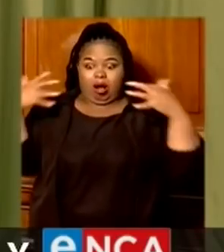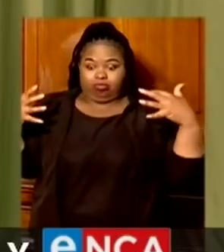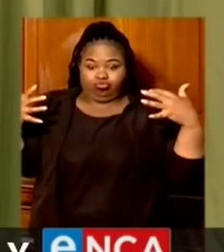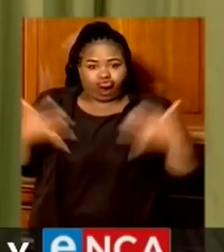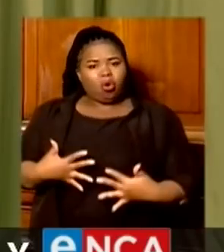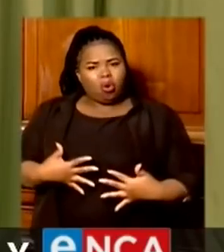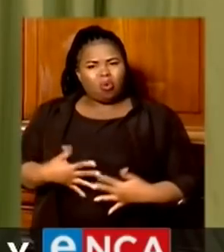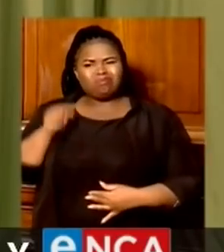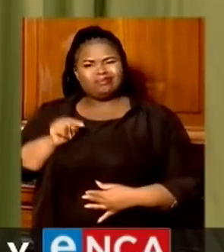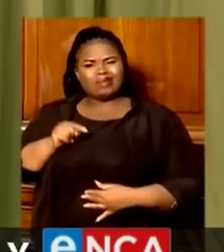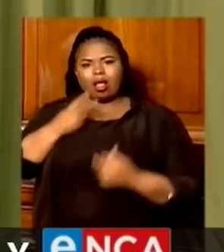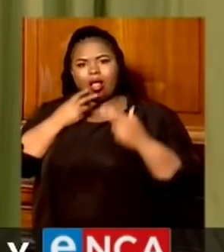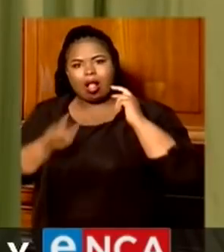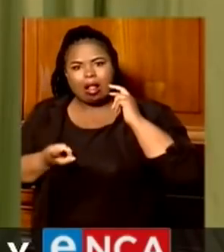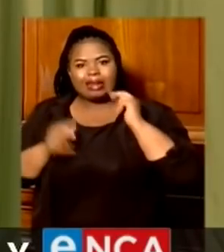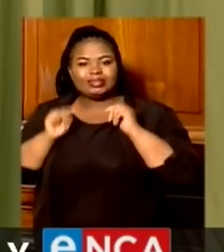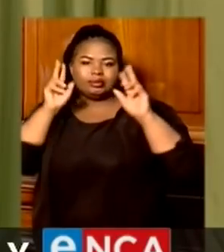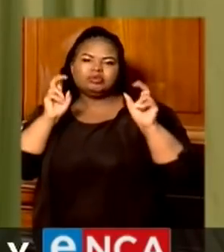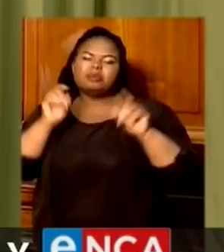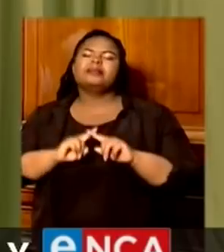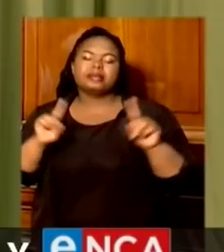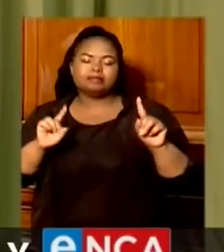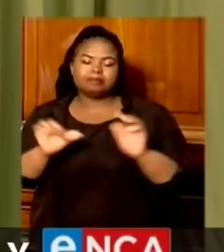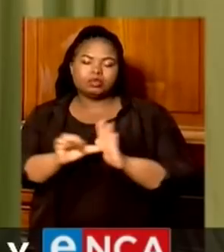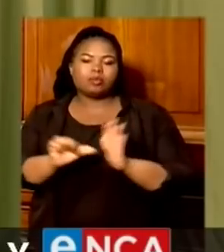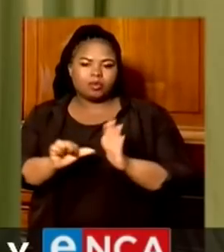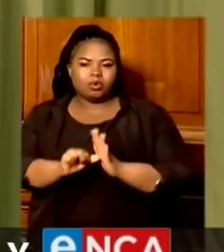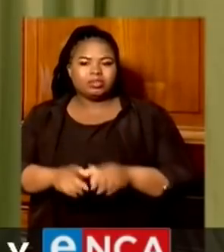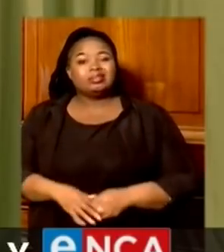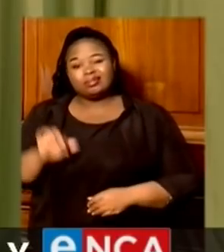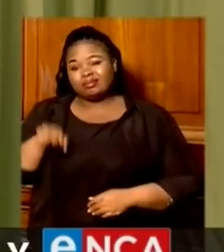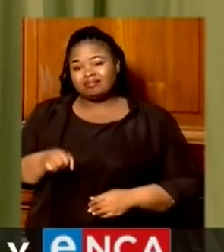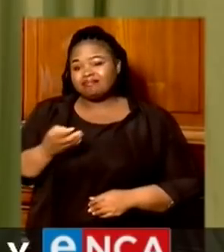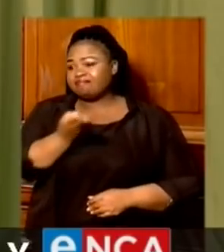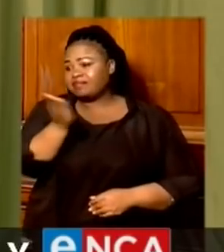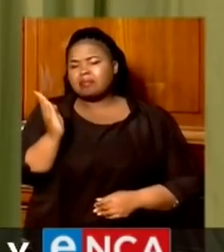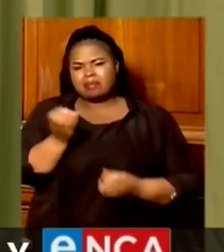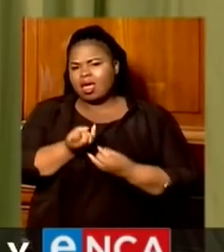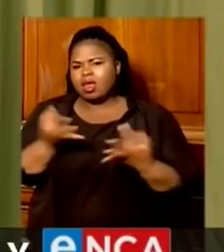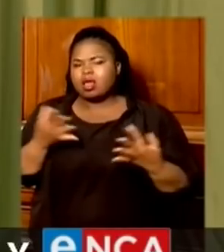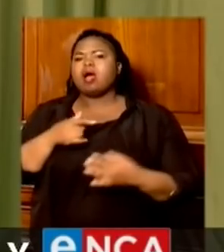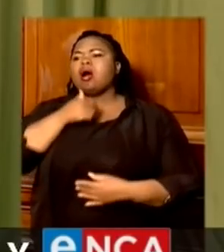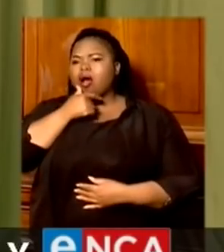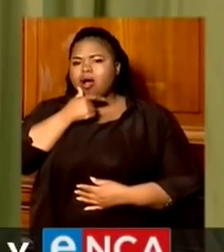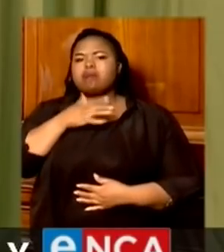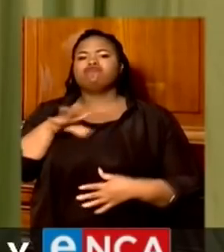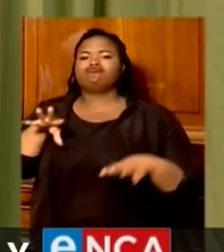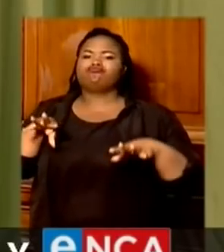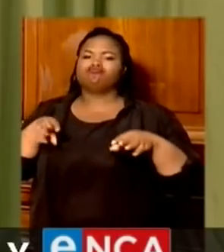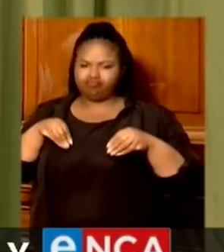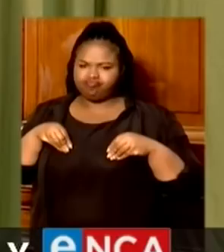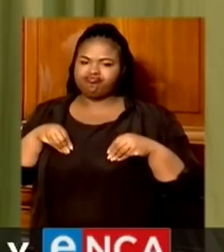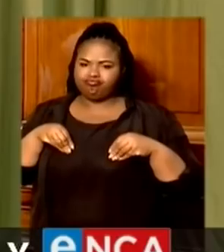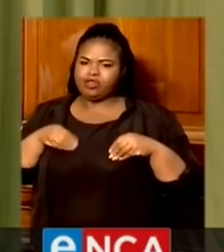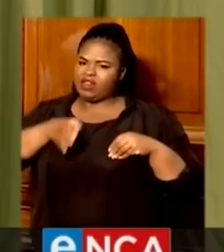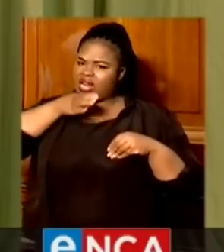issue, but I think it's important also to say that there's been also many people who have welcomed and supported this issue